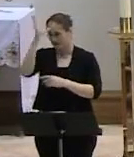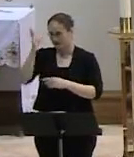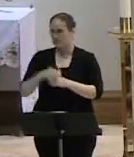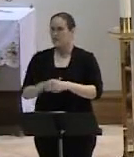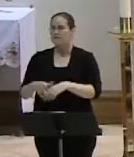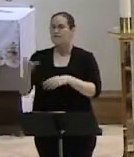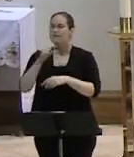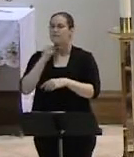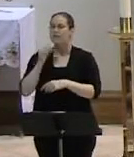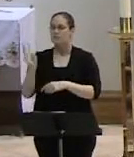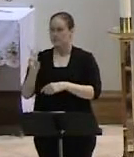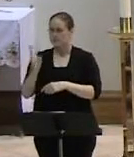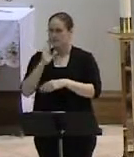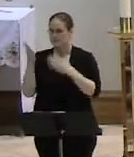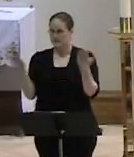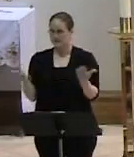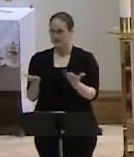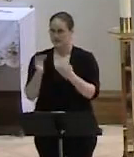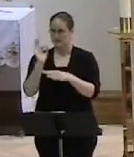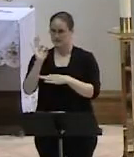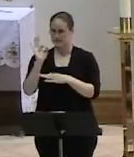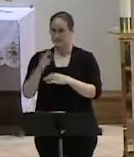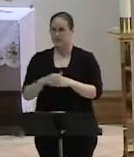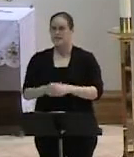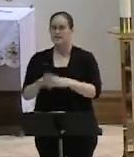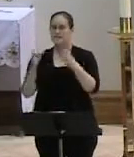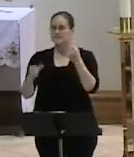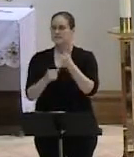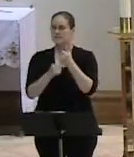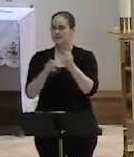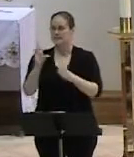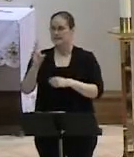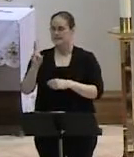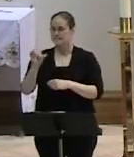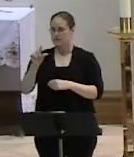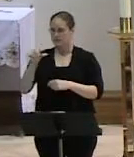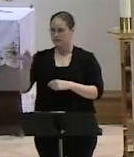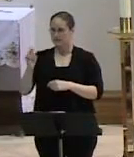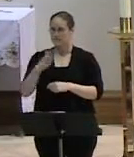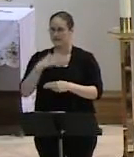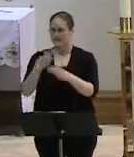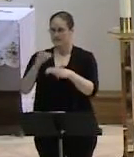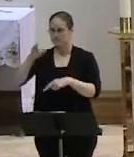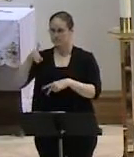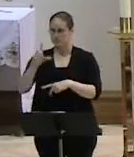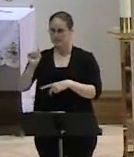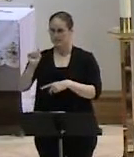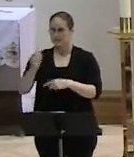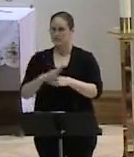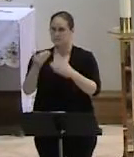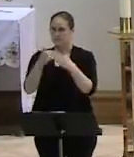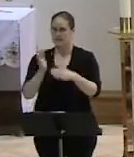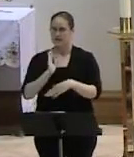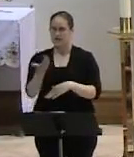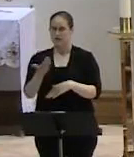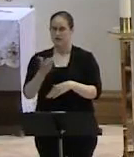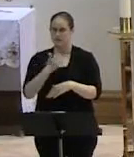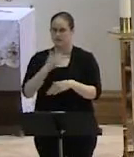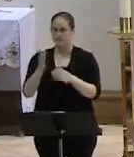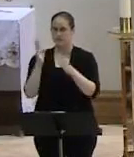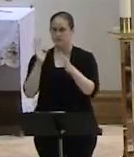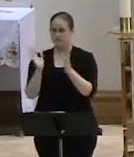Father Wilhelm will be the celebrant for this Mass, assisted by Deacon Vaughan, and I am Julia, your lector. Let us prepare our hearts to celebrate Holy